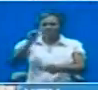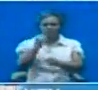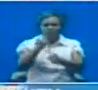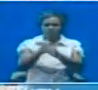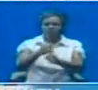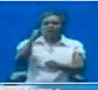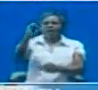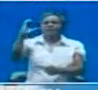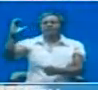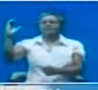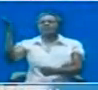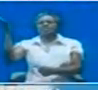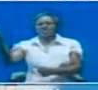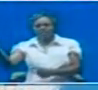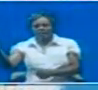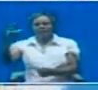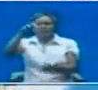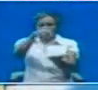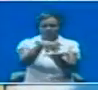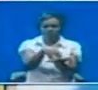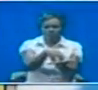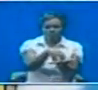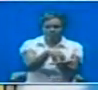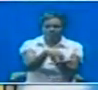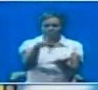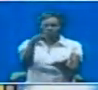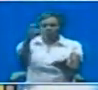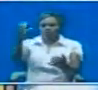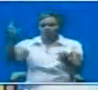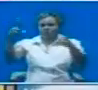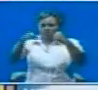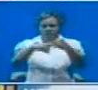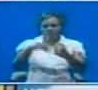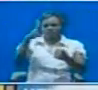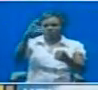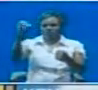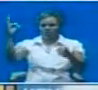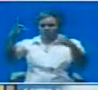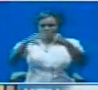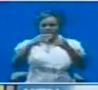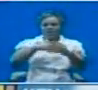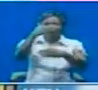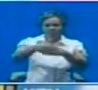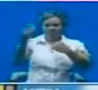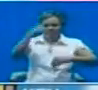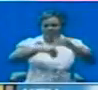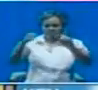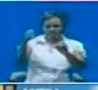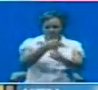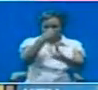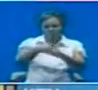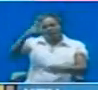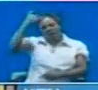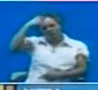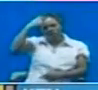case against him at the International Criminal Court over the 2007-2008 post-election violence. My conscience